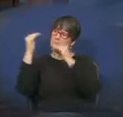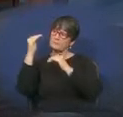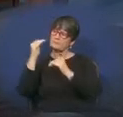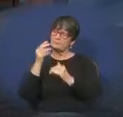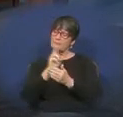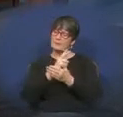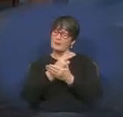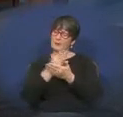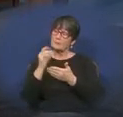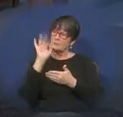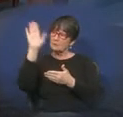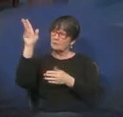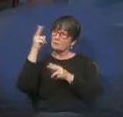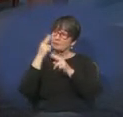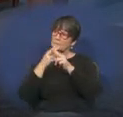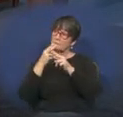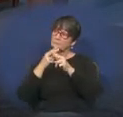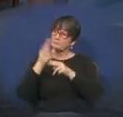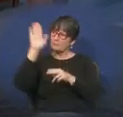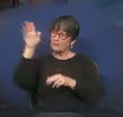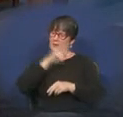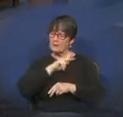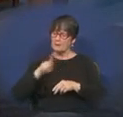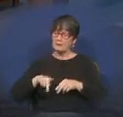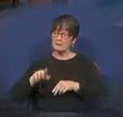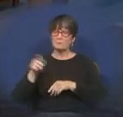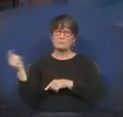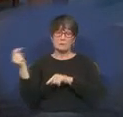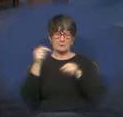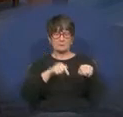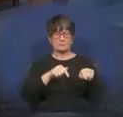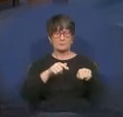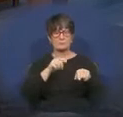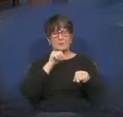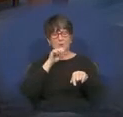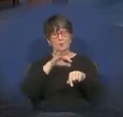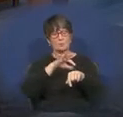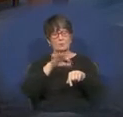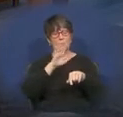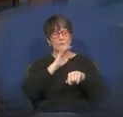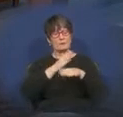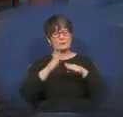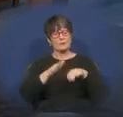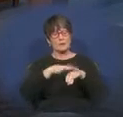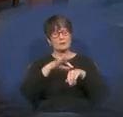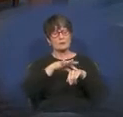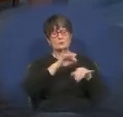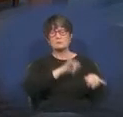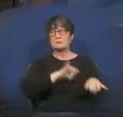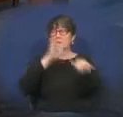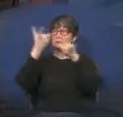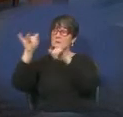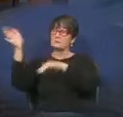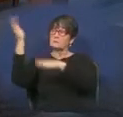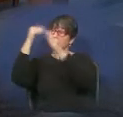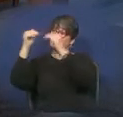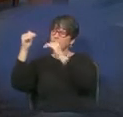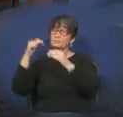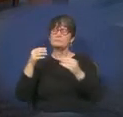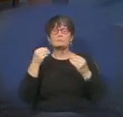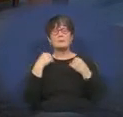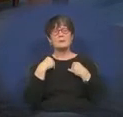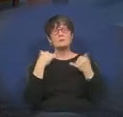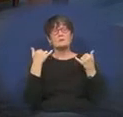in heaven, hallowed be thy name. Thy kingdom come, thy will be done, on earth as it is in